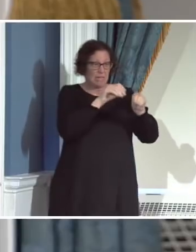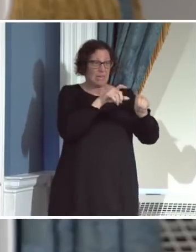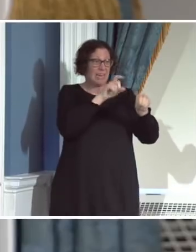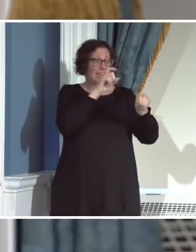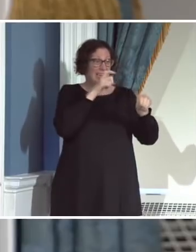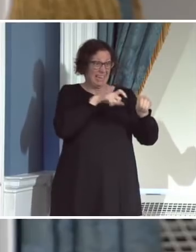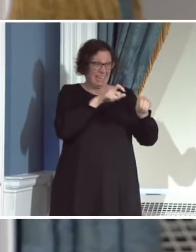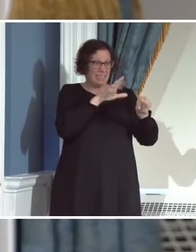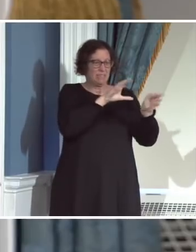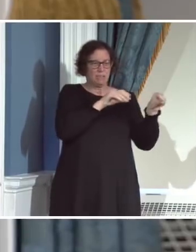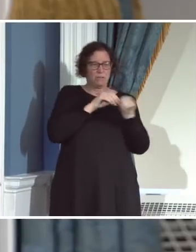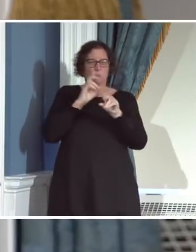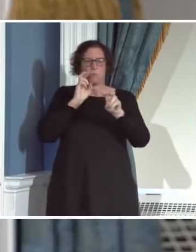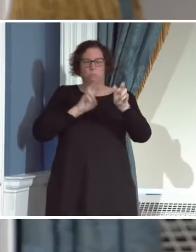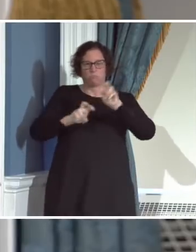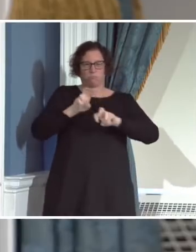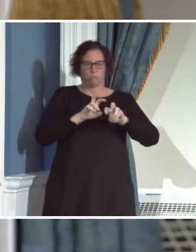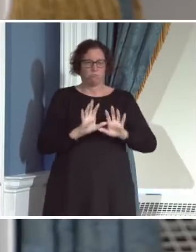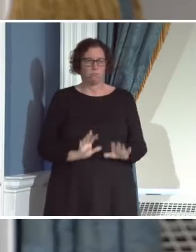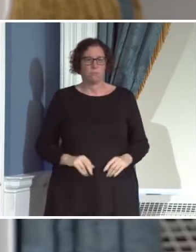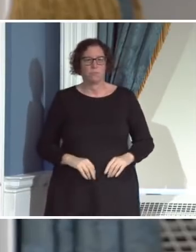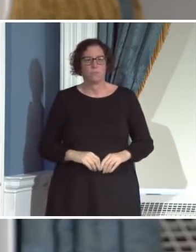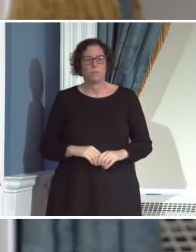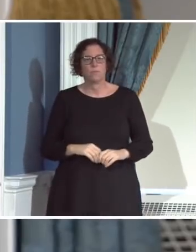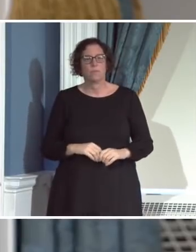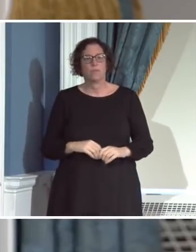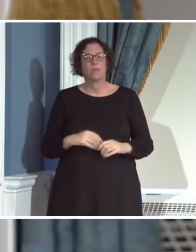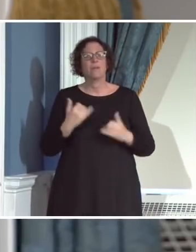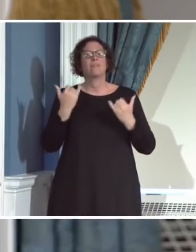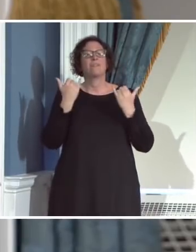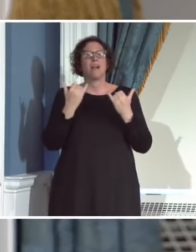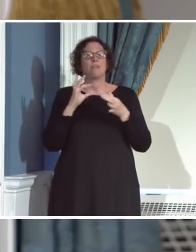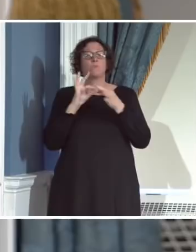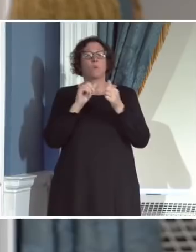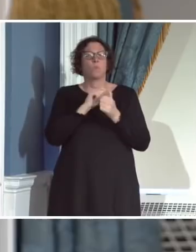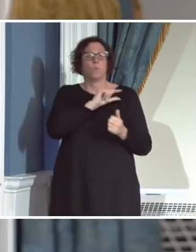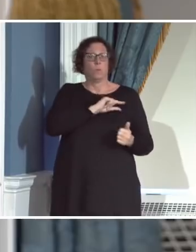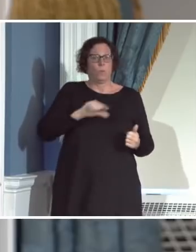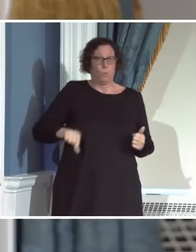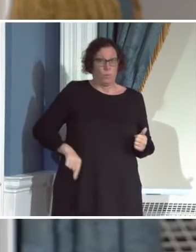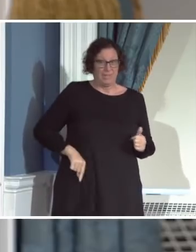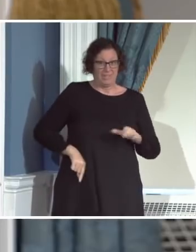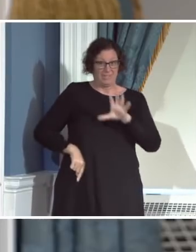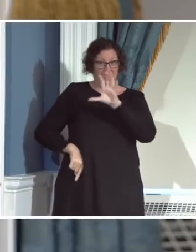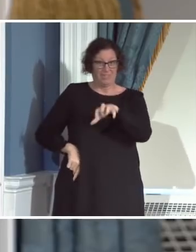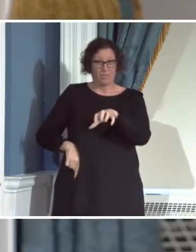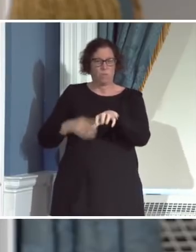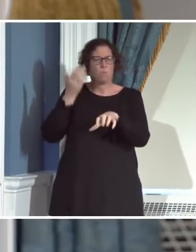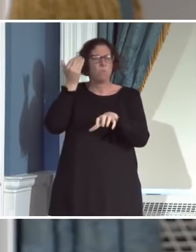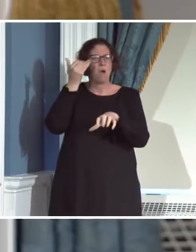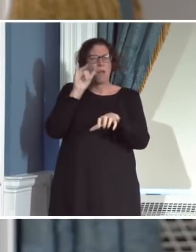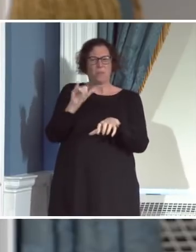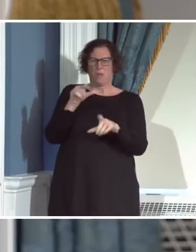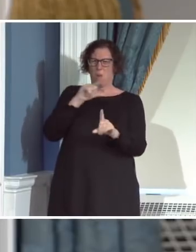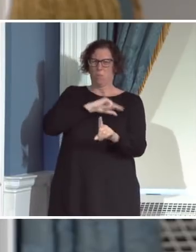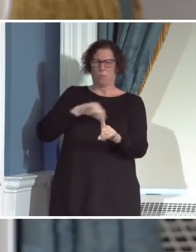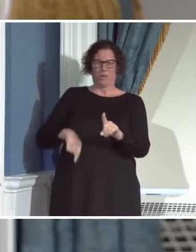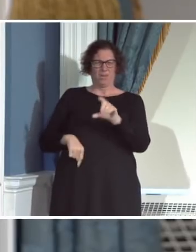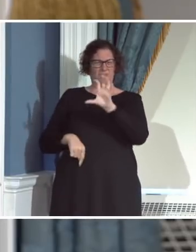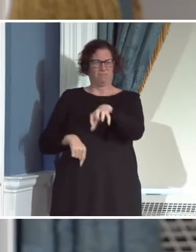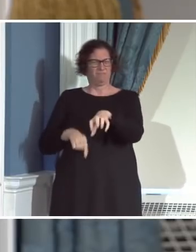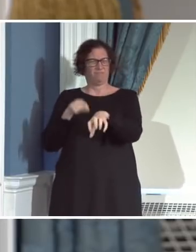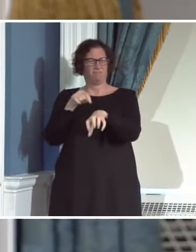Queens, I think the clearest answer, and we've looked at this, is that Queens has about half the number